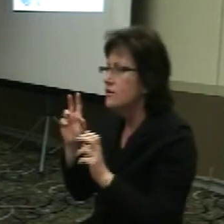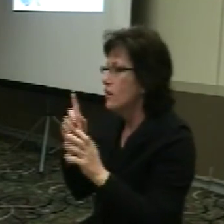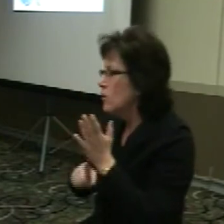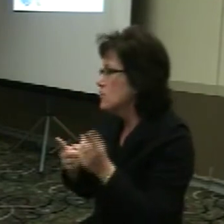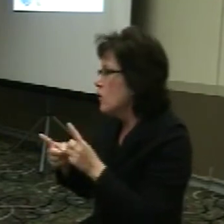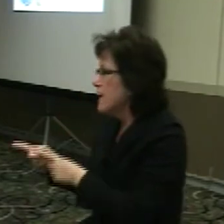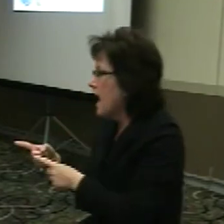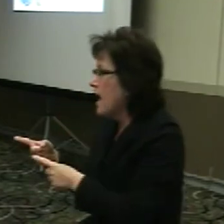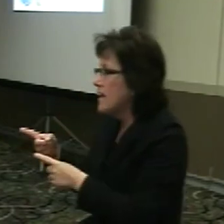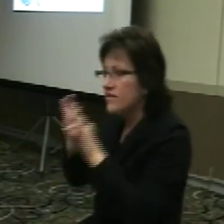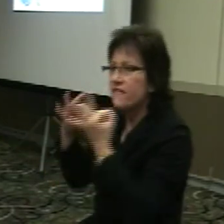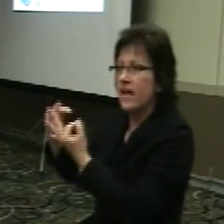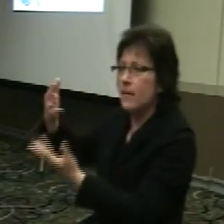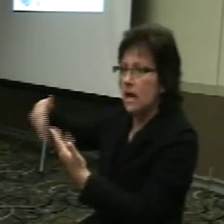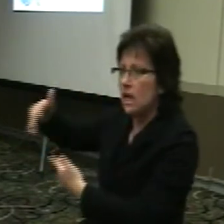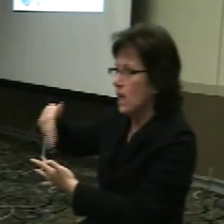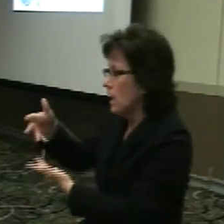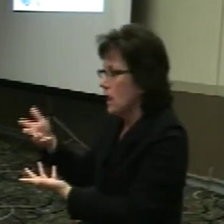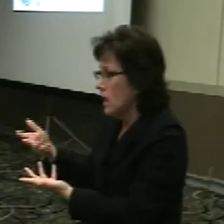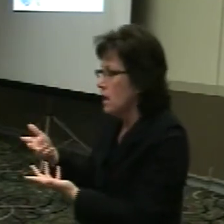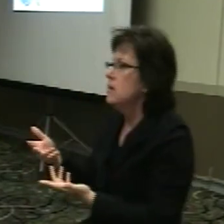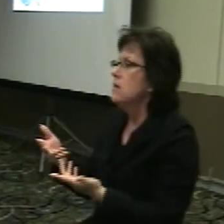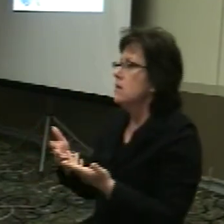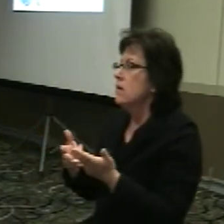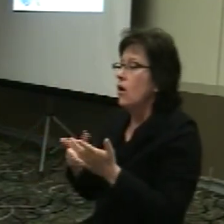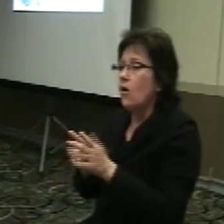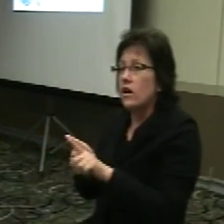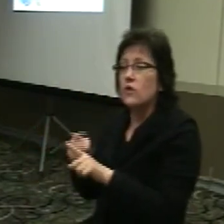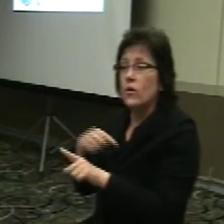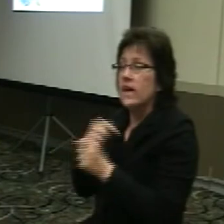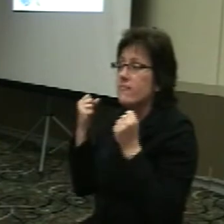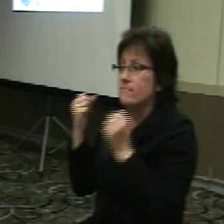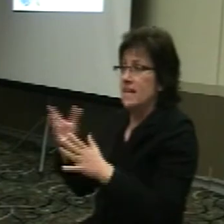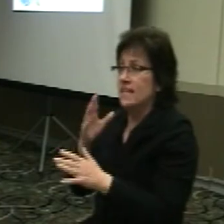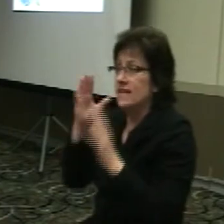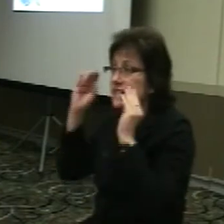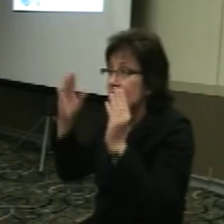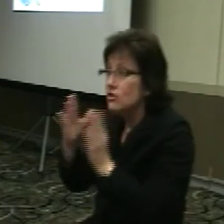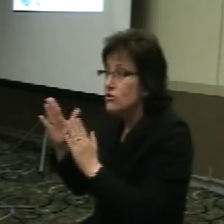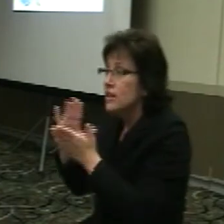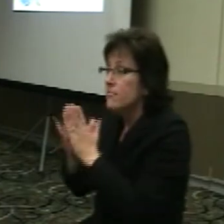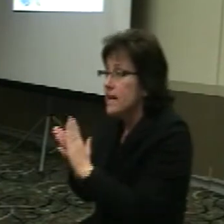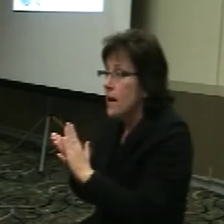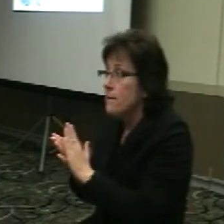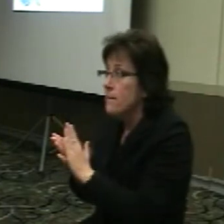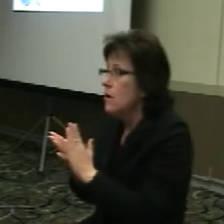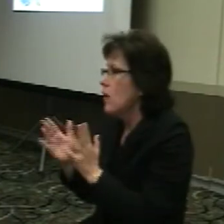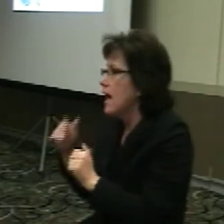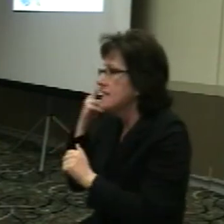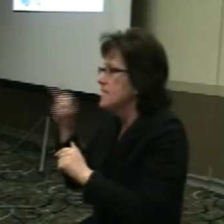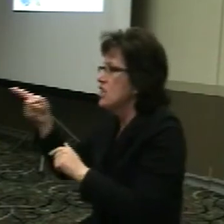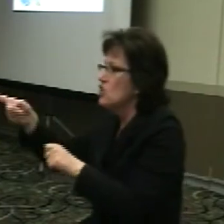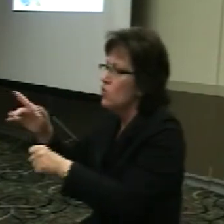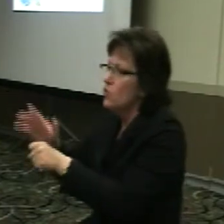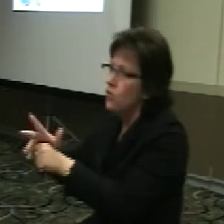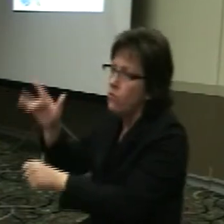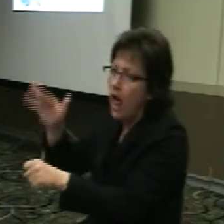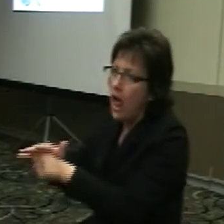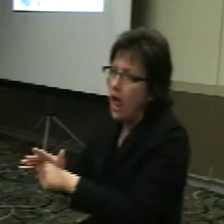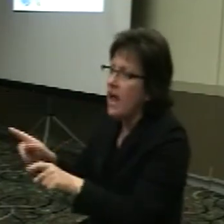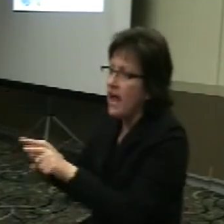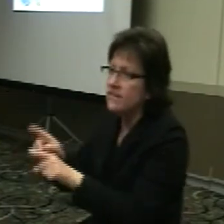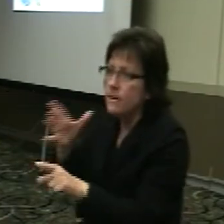It also, with the second thing that we've gotten is that an awful lot of teachers have become much better, because I can see you losing your cool as